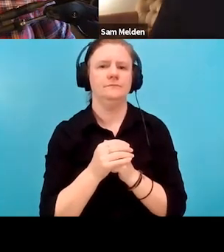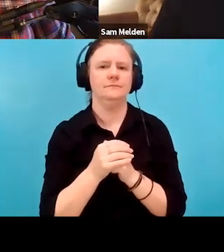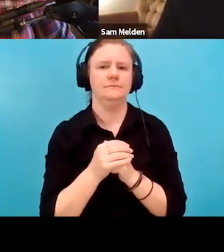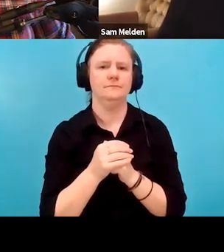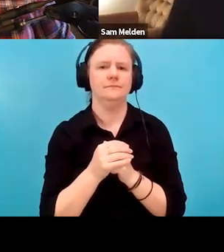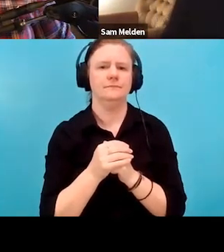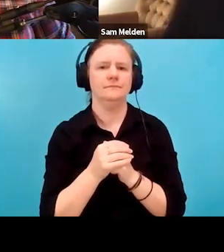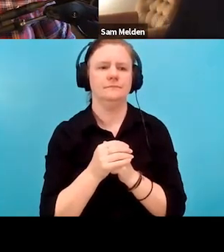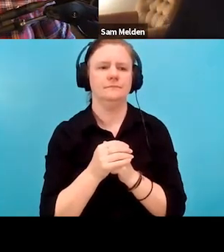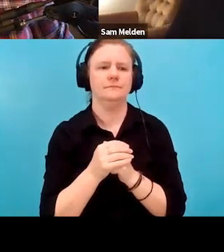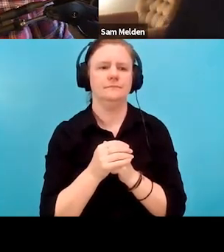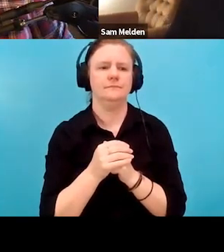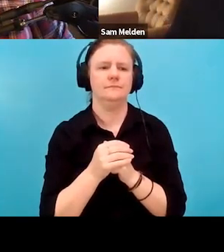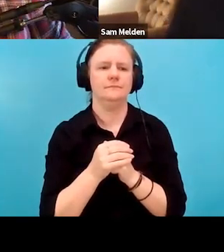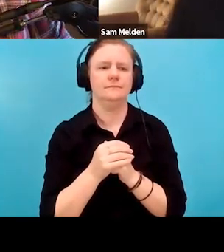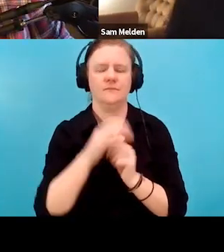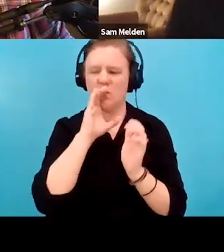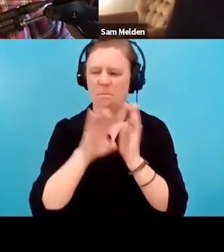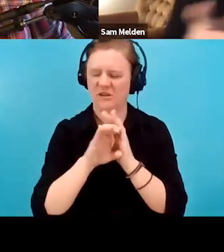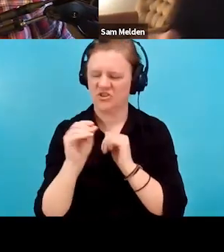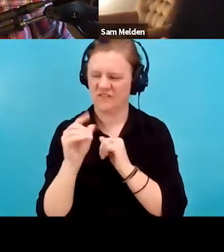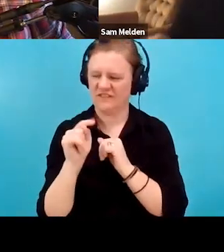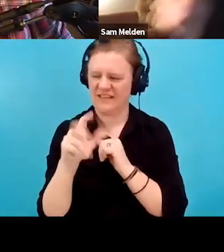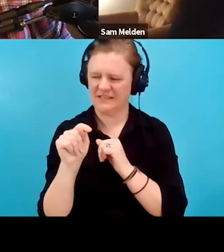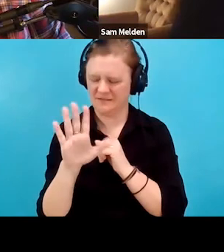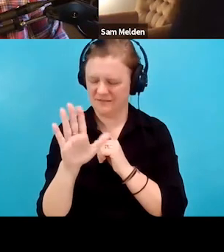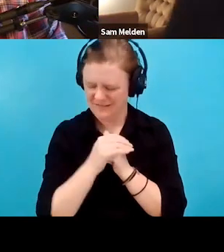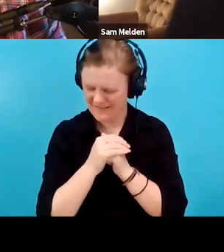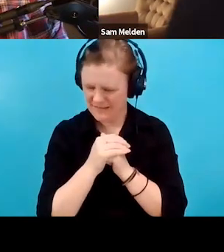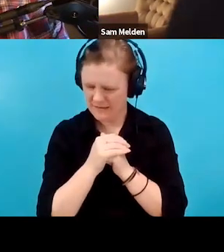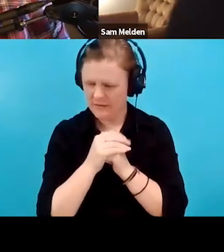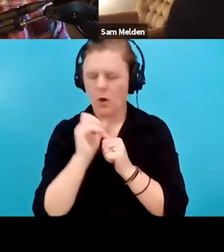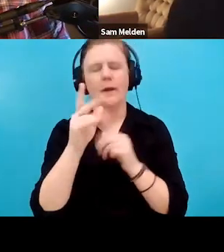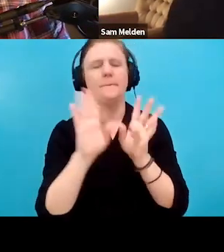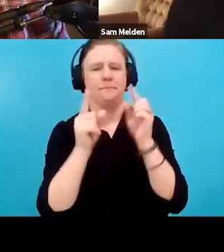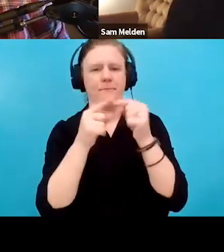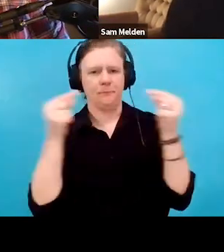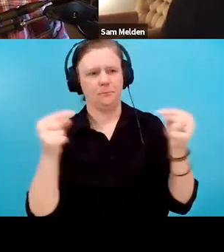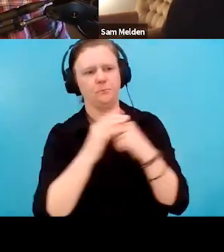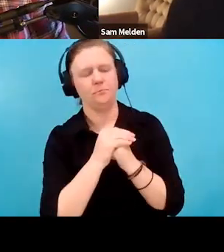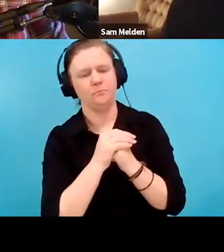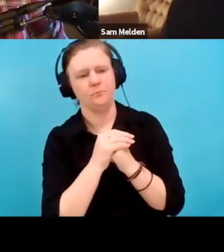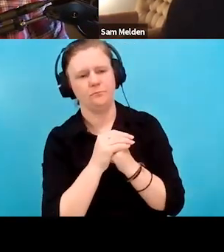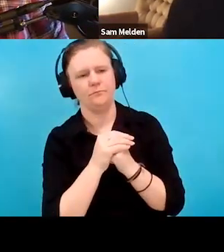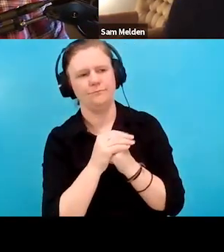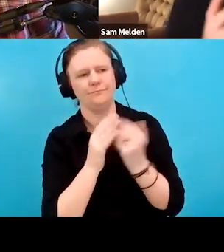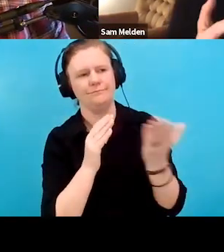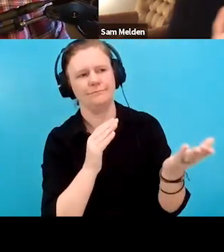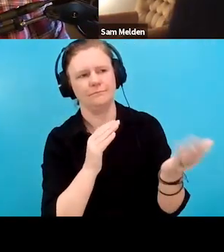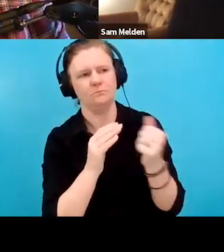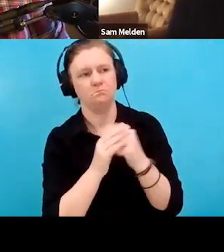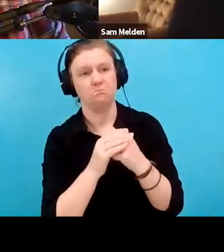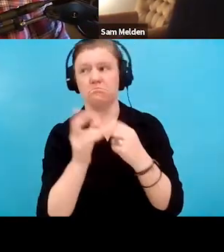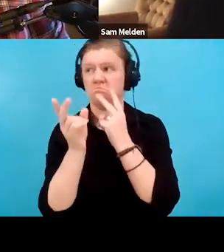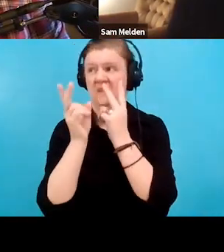is such a funny thing. Pictures of text is funny to me. But I want to flip that around. Talk to me about something that I've seen